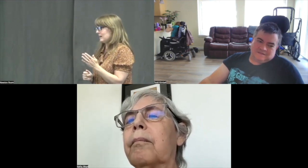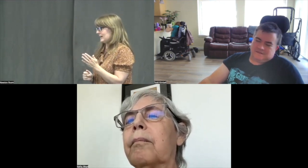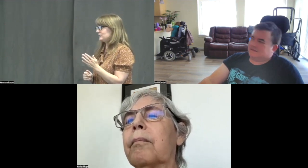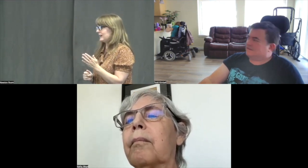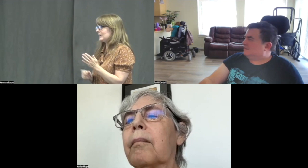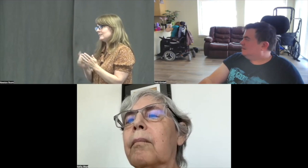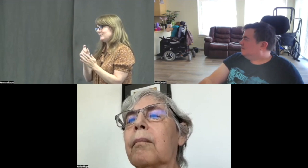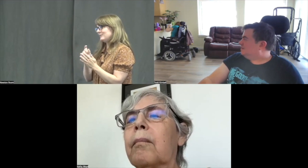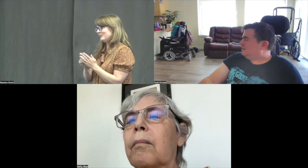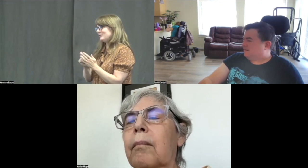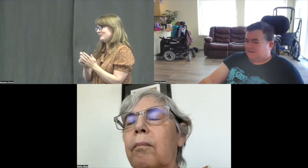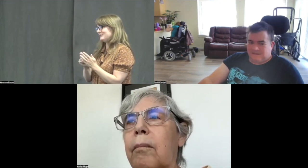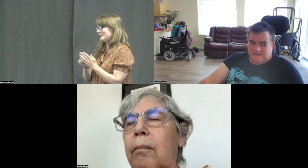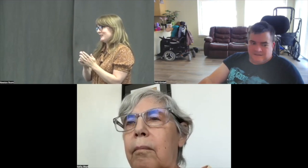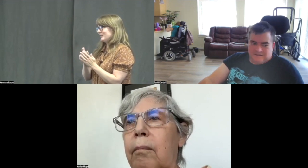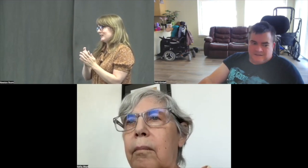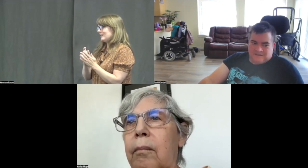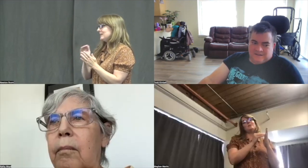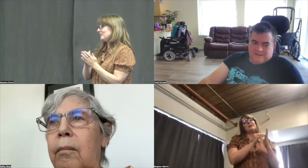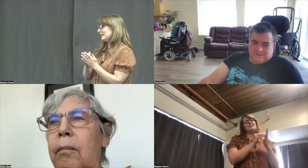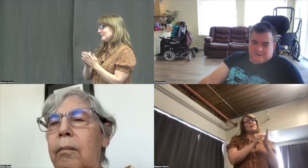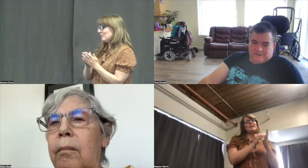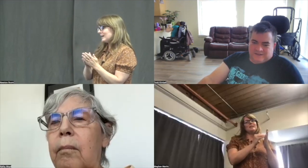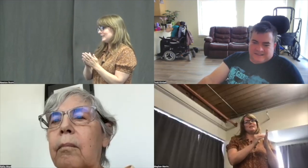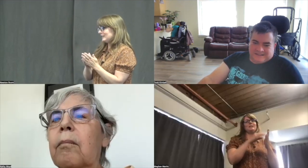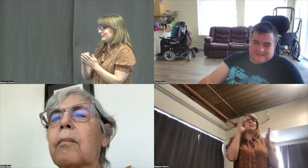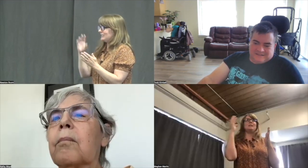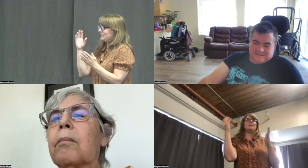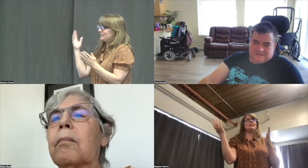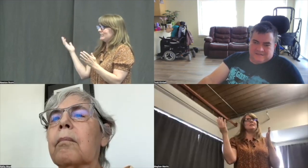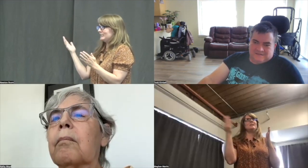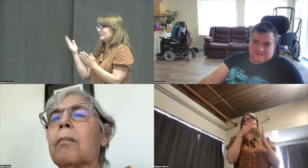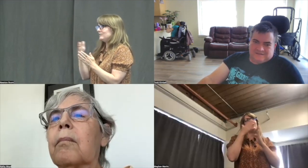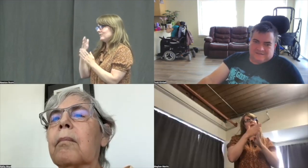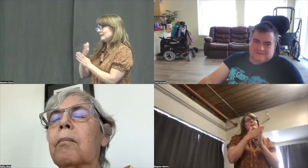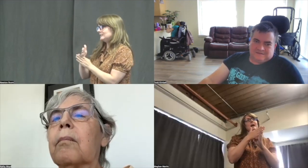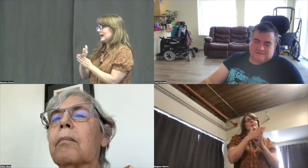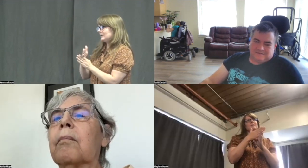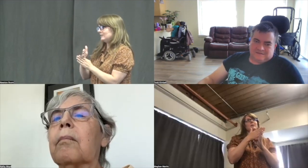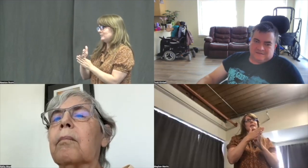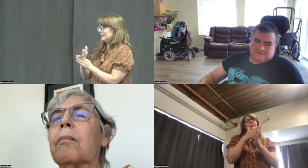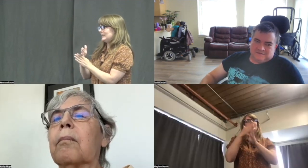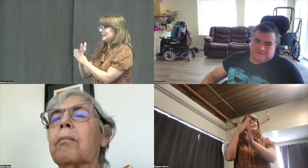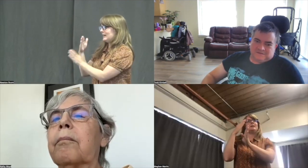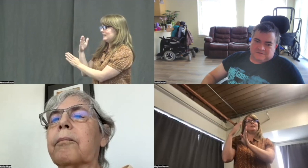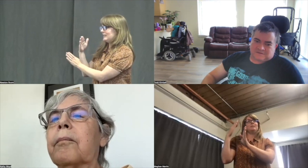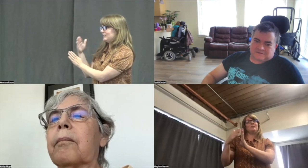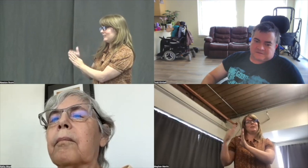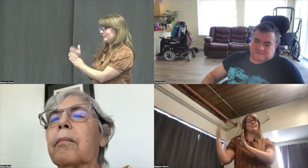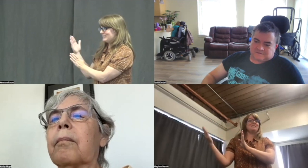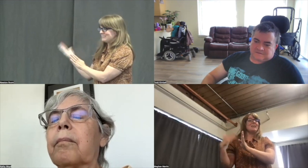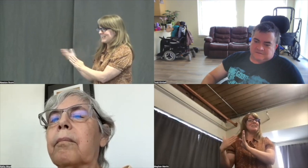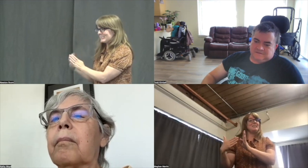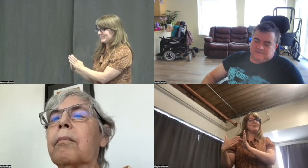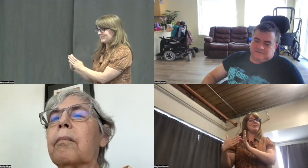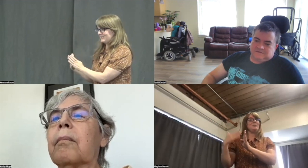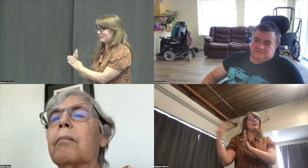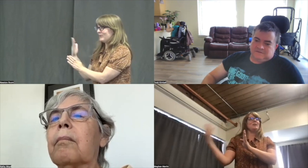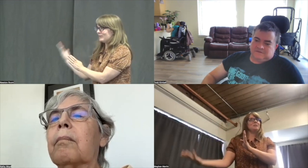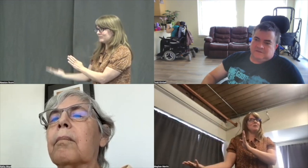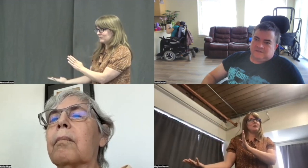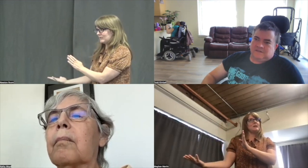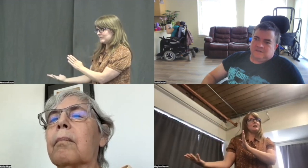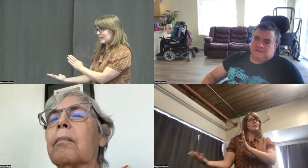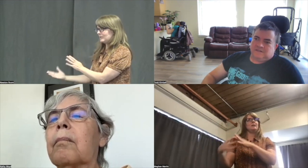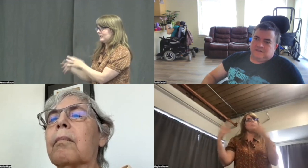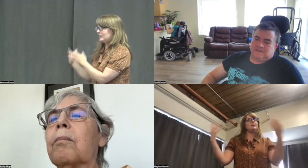that much, right? Because if they don't like the 1 year, then you've lost that year of breeding. And then if they don't like the second year, you've